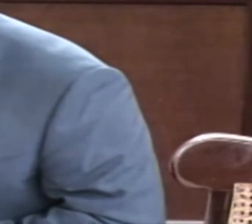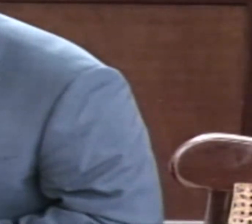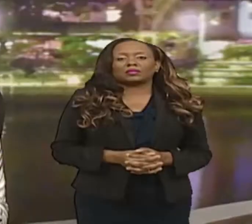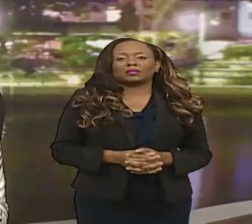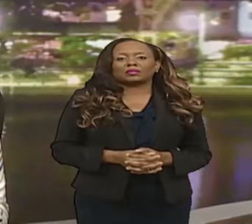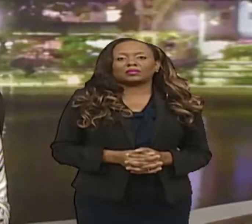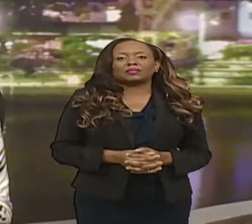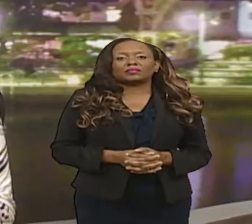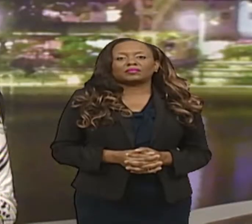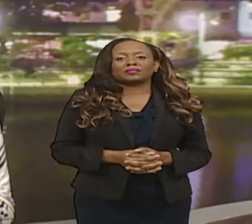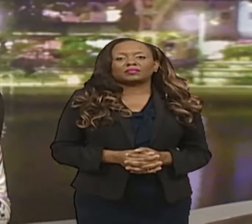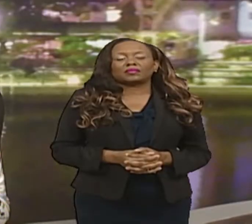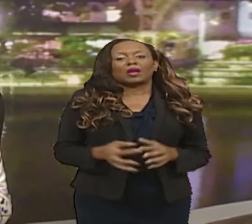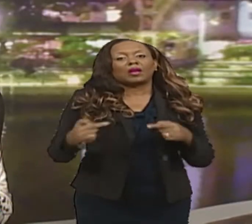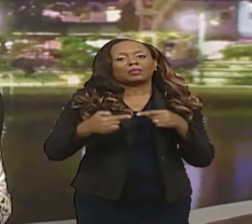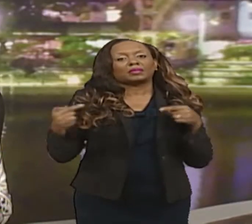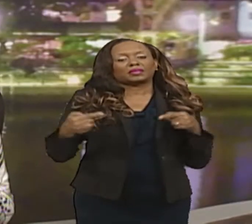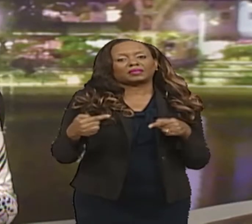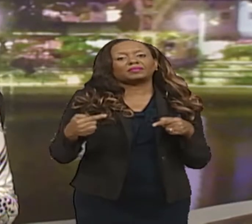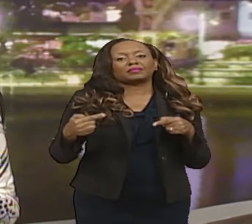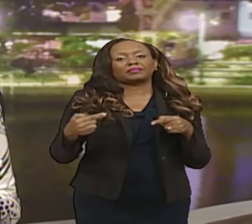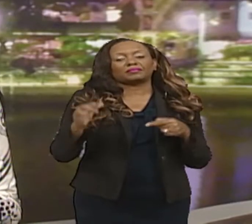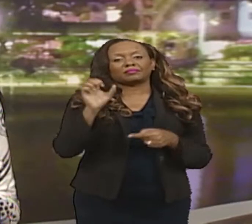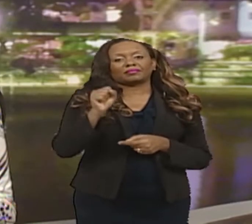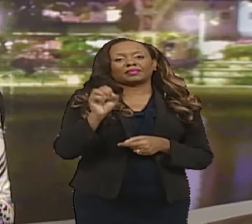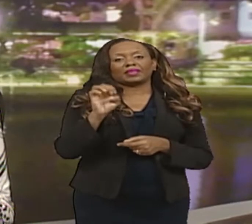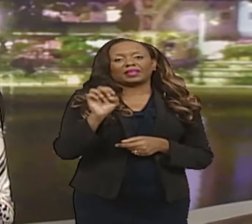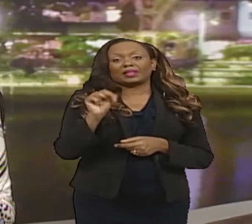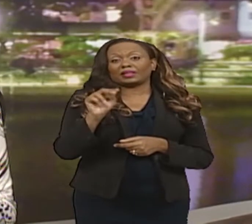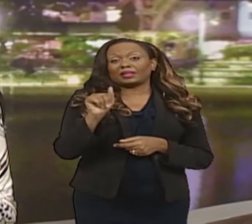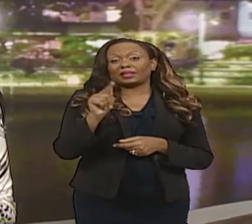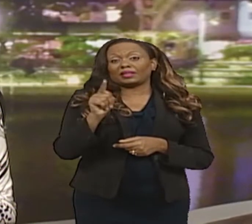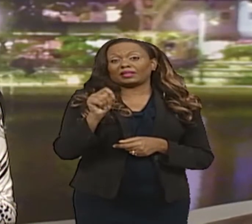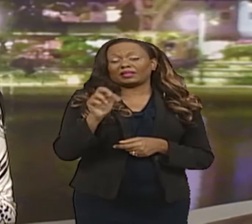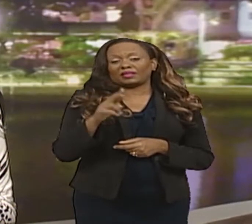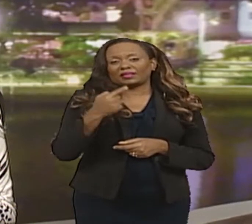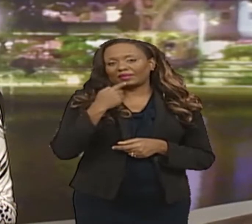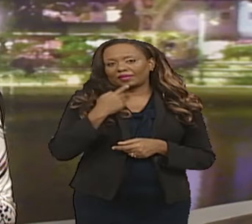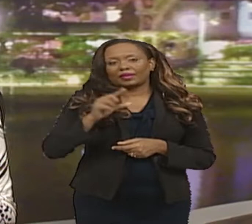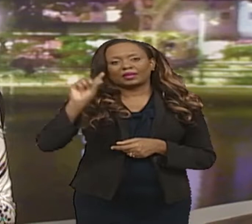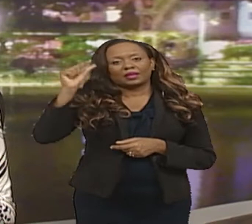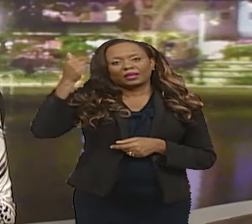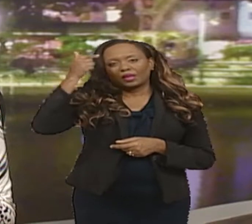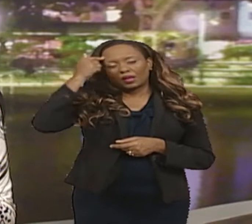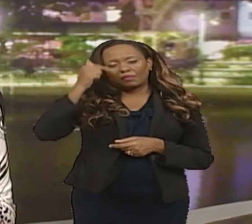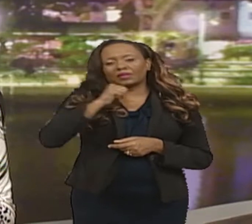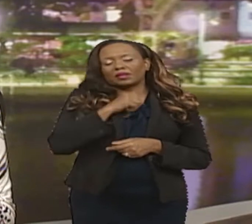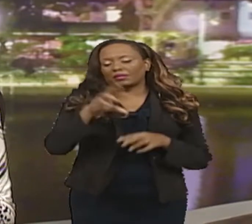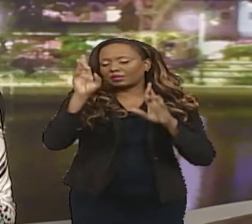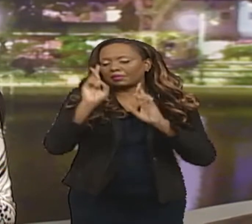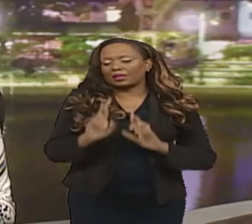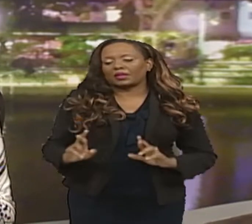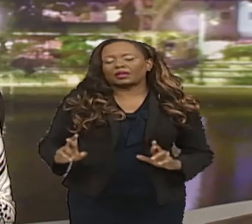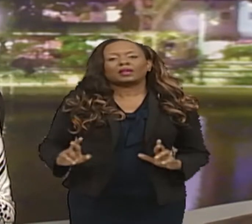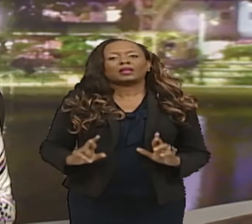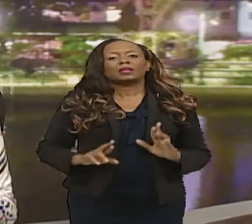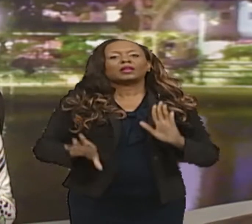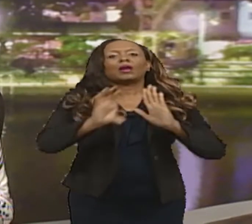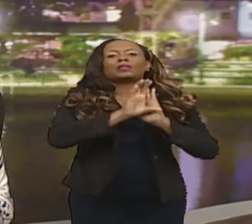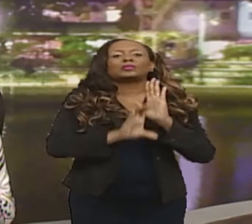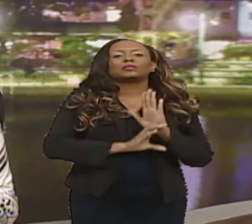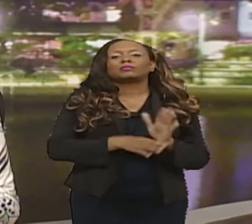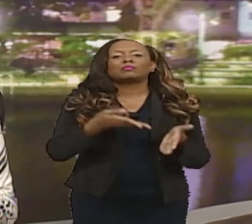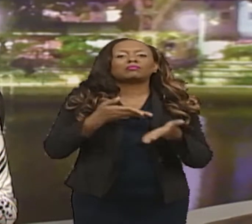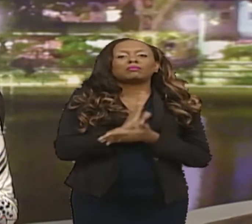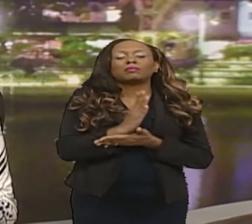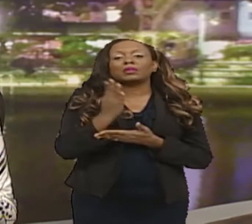situation. Opposition Senator Caswell Franklin is tonight charging that government is violating the constitutional rights of